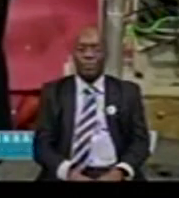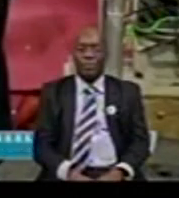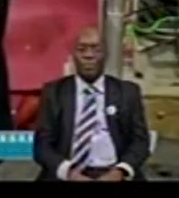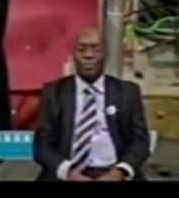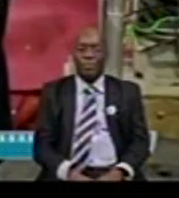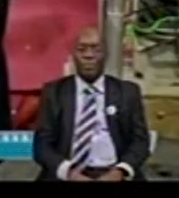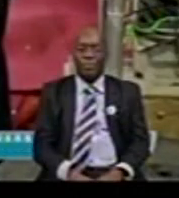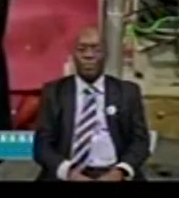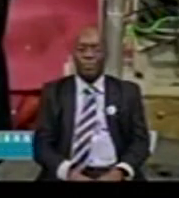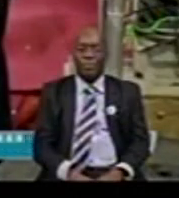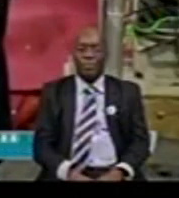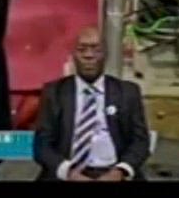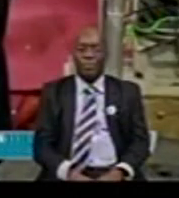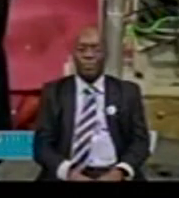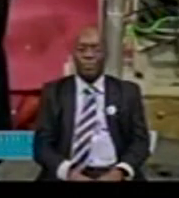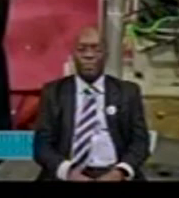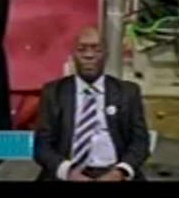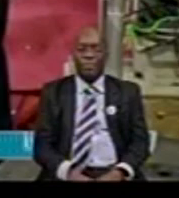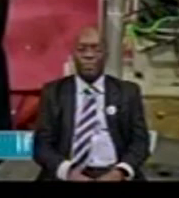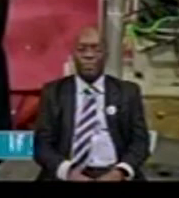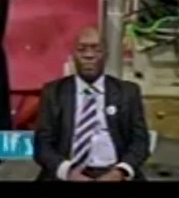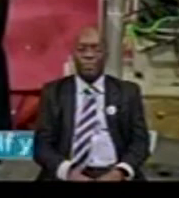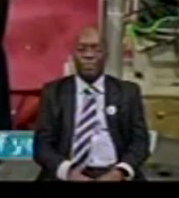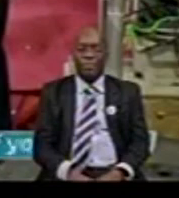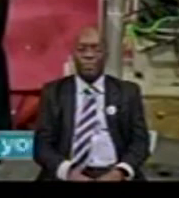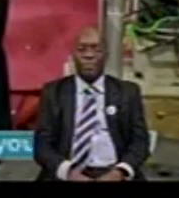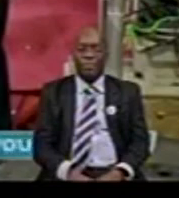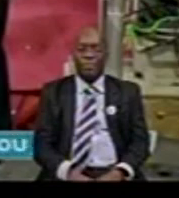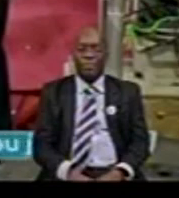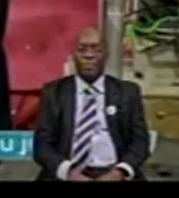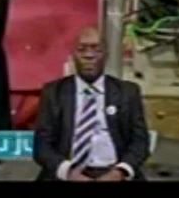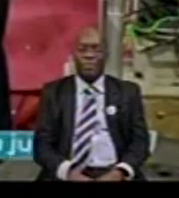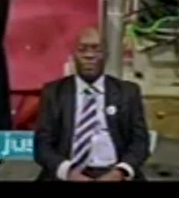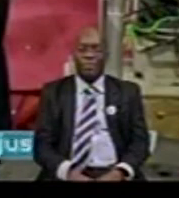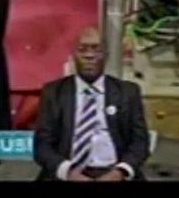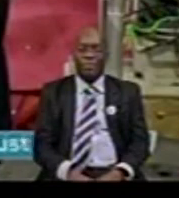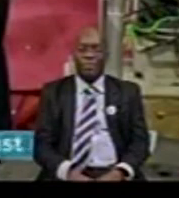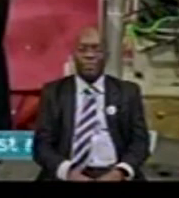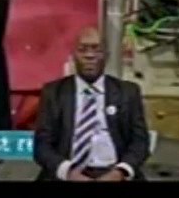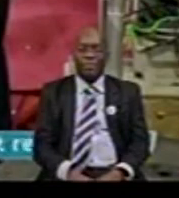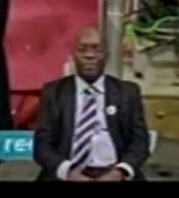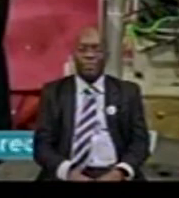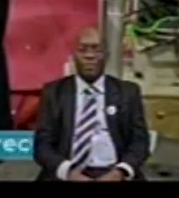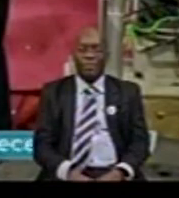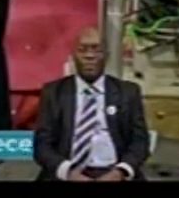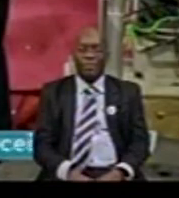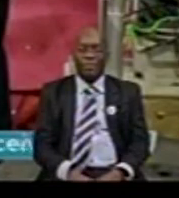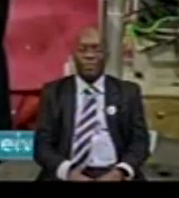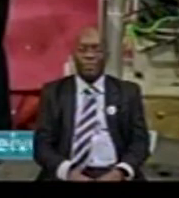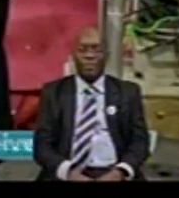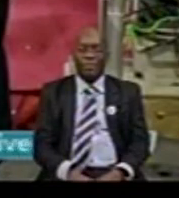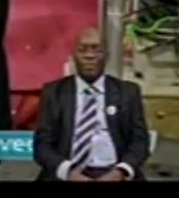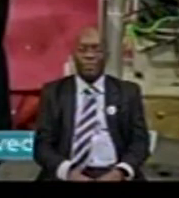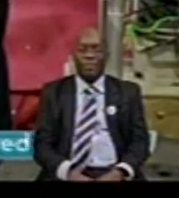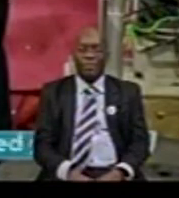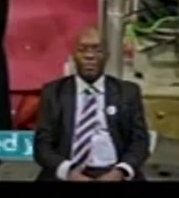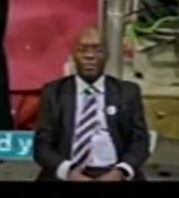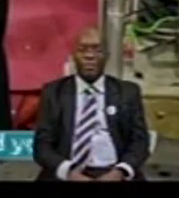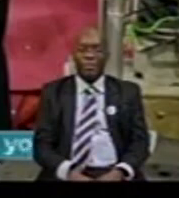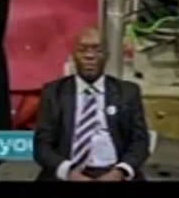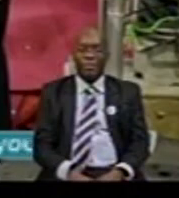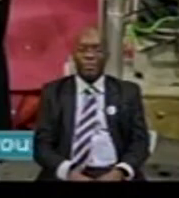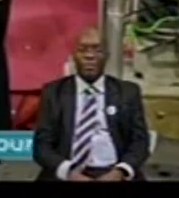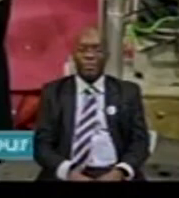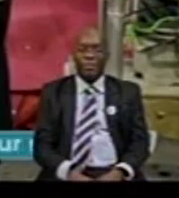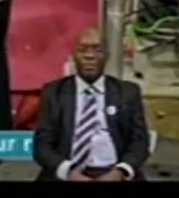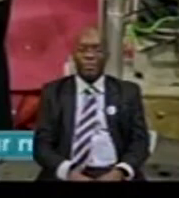grace of God, he felt a relief. Not only ordinary a relief, the whole thing went away totally, completely. He's